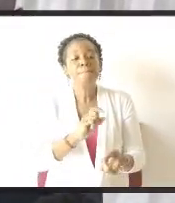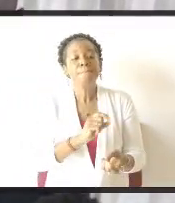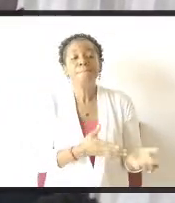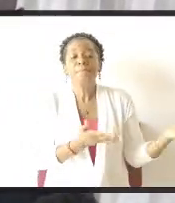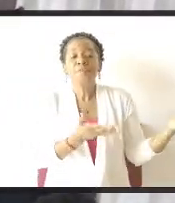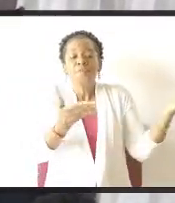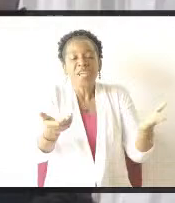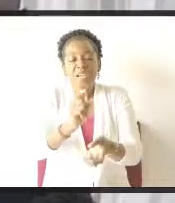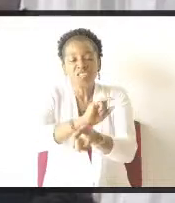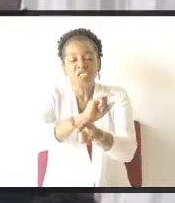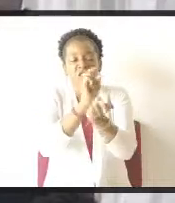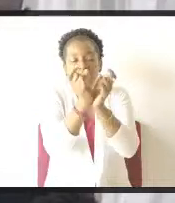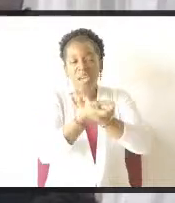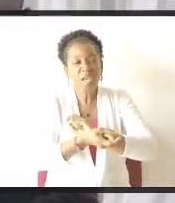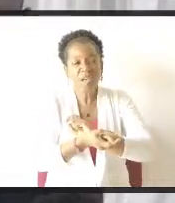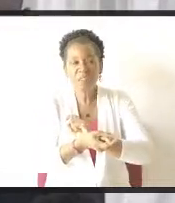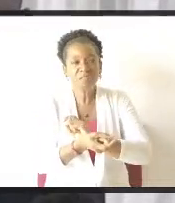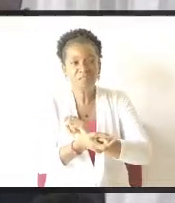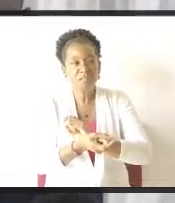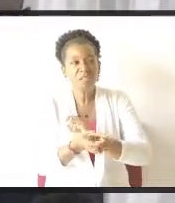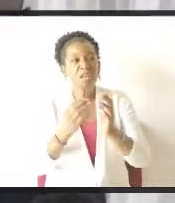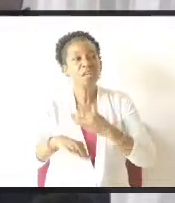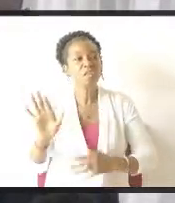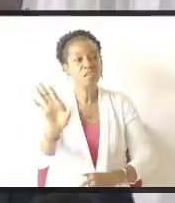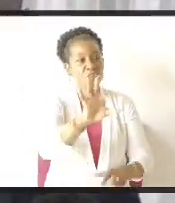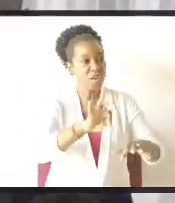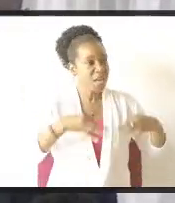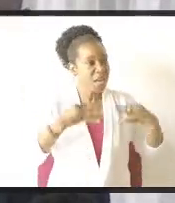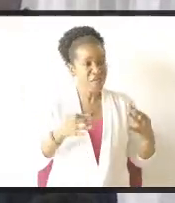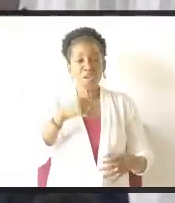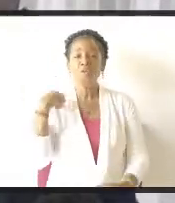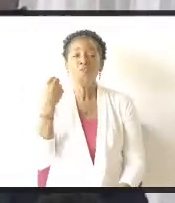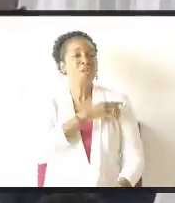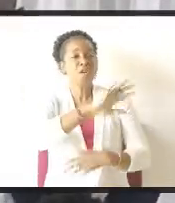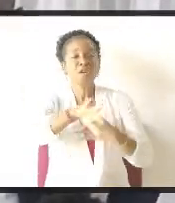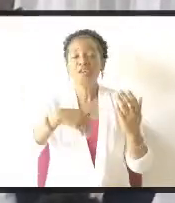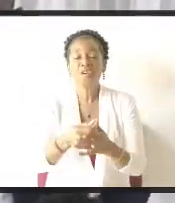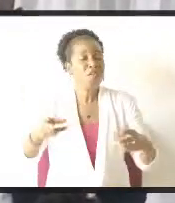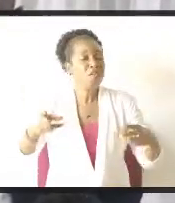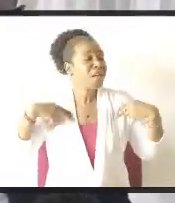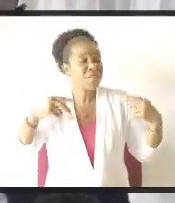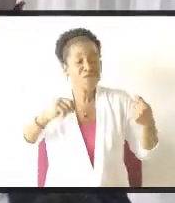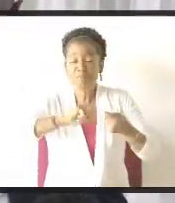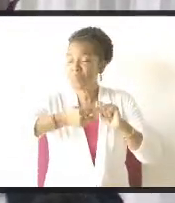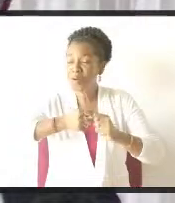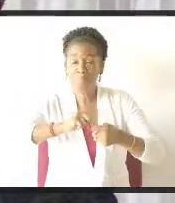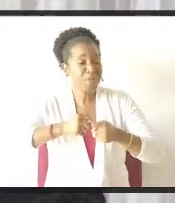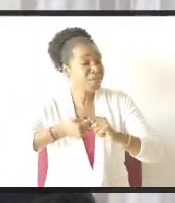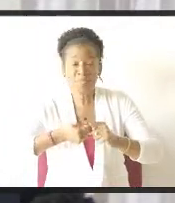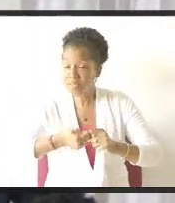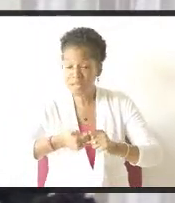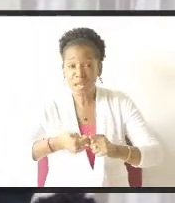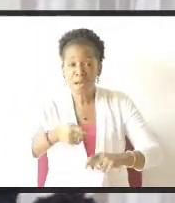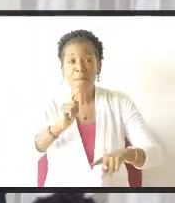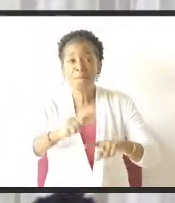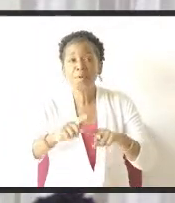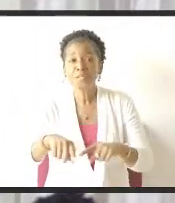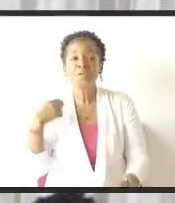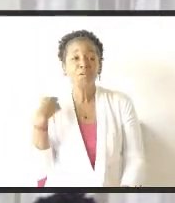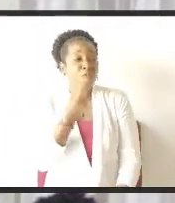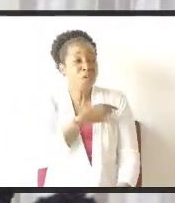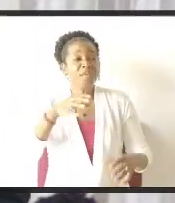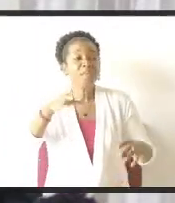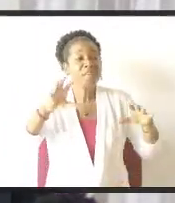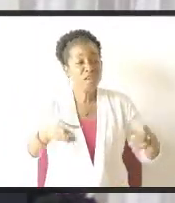all have troubles. We all have trials. But you can face these trials, Almighty God,